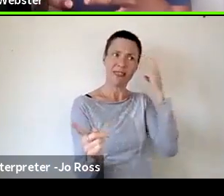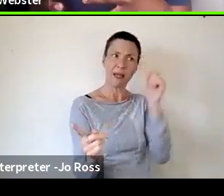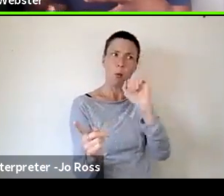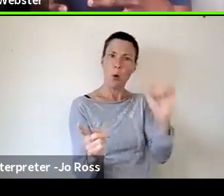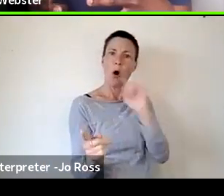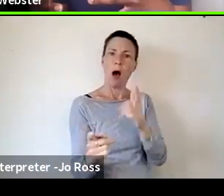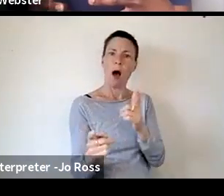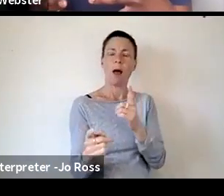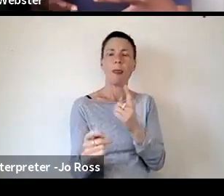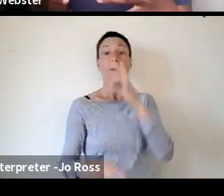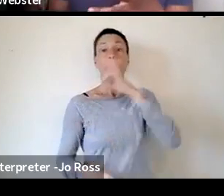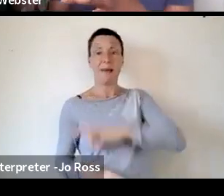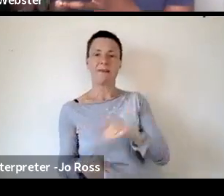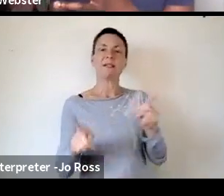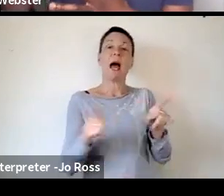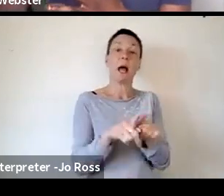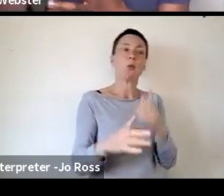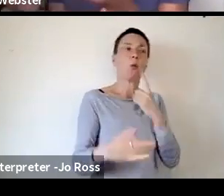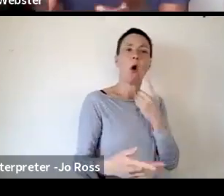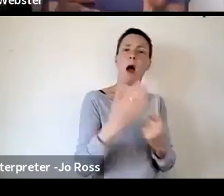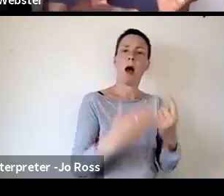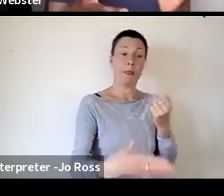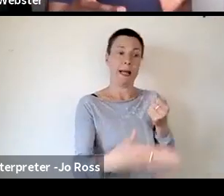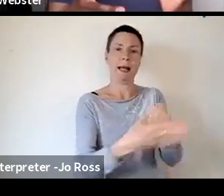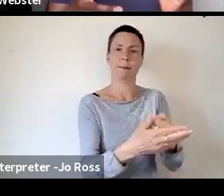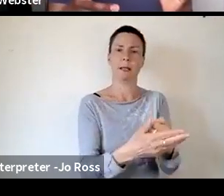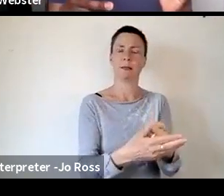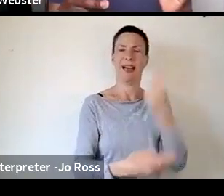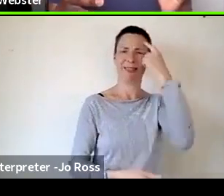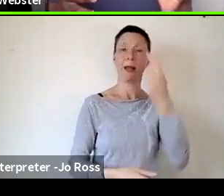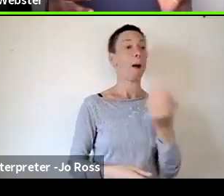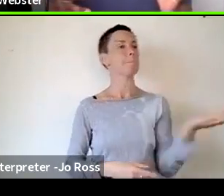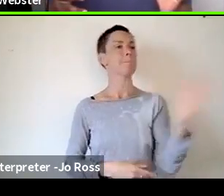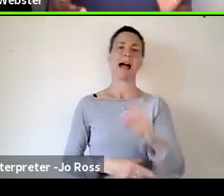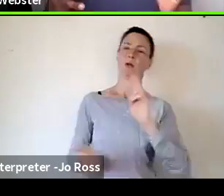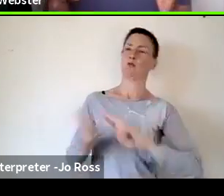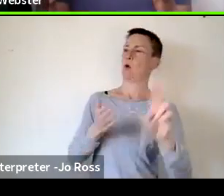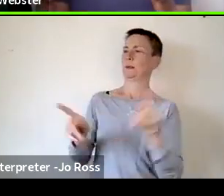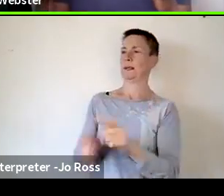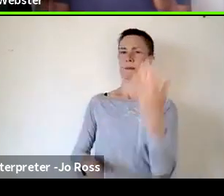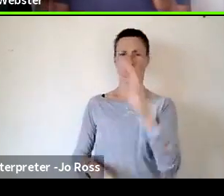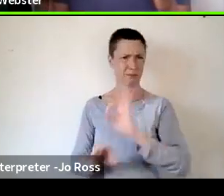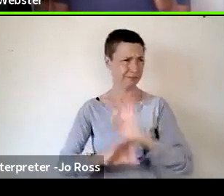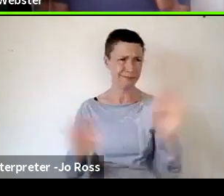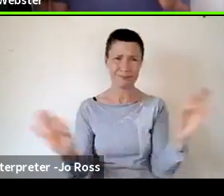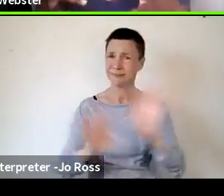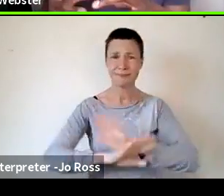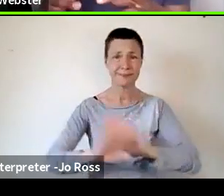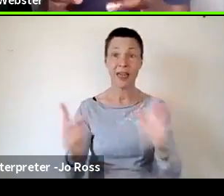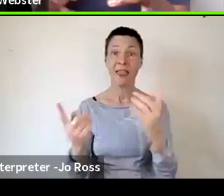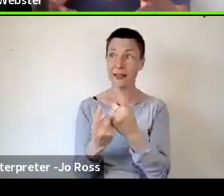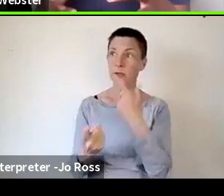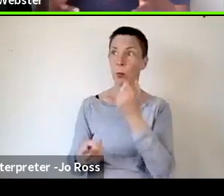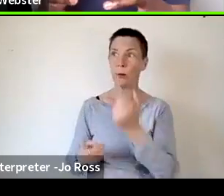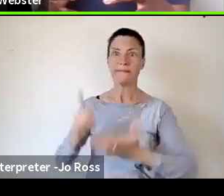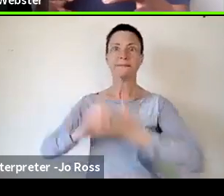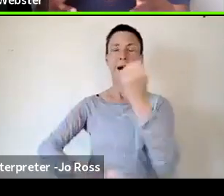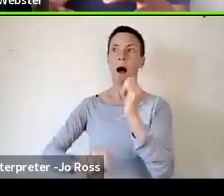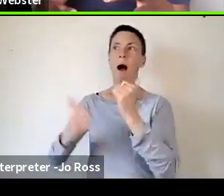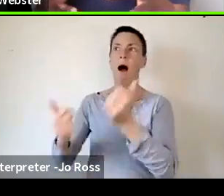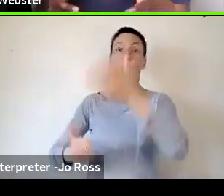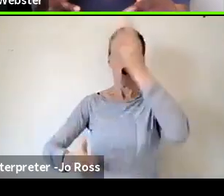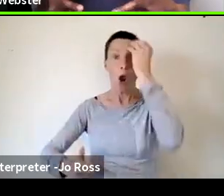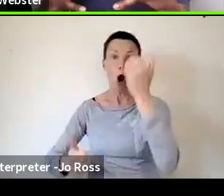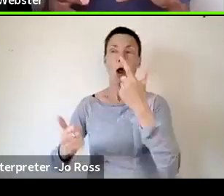the limitations. But I don't think we should just revert back to normal, because I think there are things which, you know, we've gained and which we've learned in